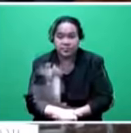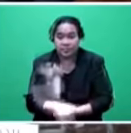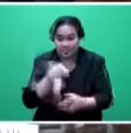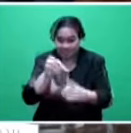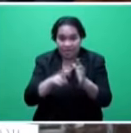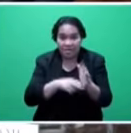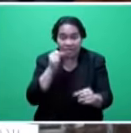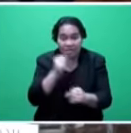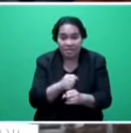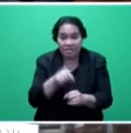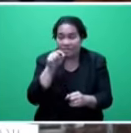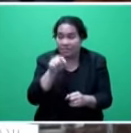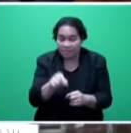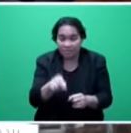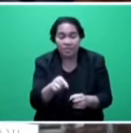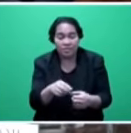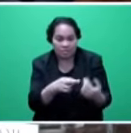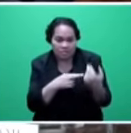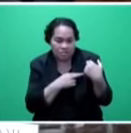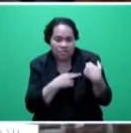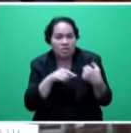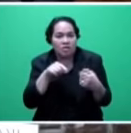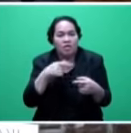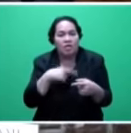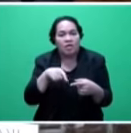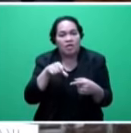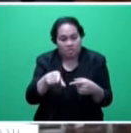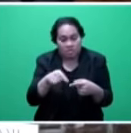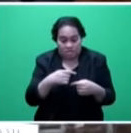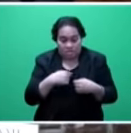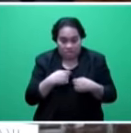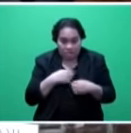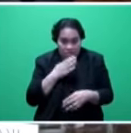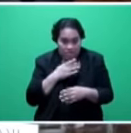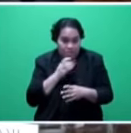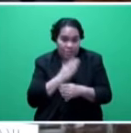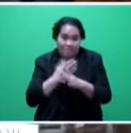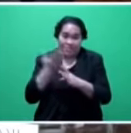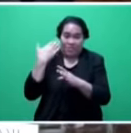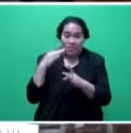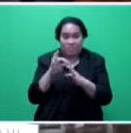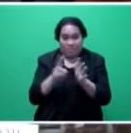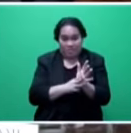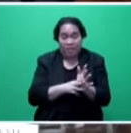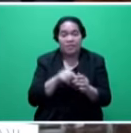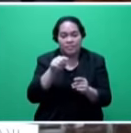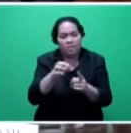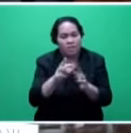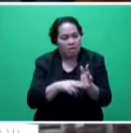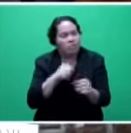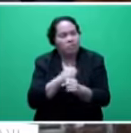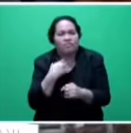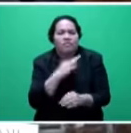Papua New Guinea sponsored Fiji's entry into the Melanesian Spearhead Group during my term as Prime Minister, Mr. Speaker, sir, and Papua New Guinea has been a loyal